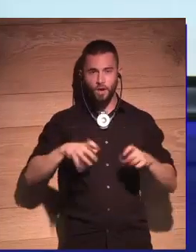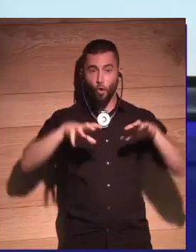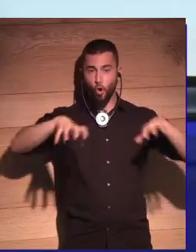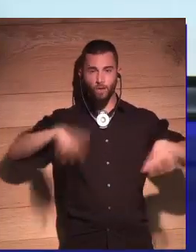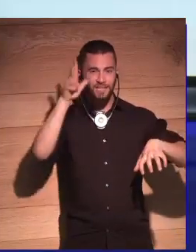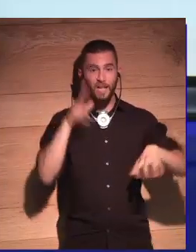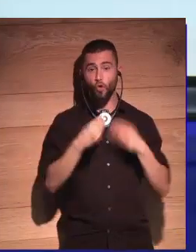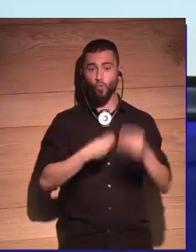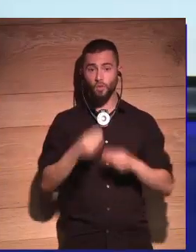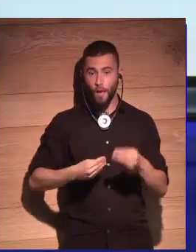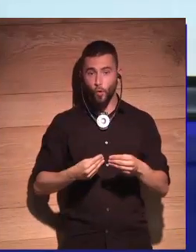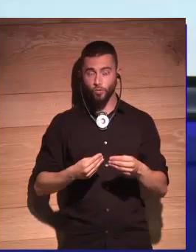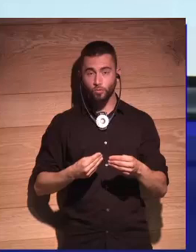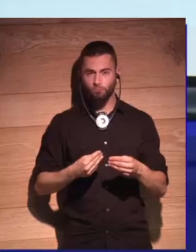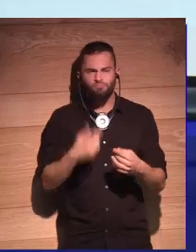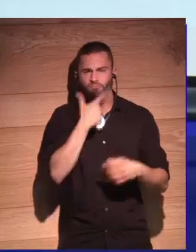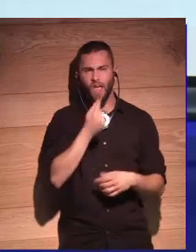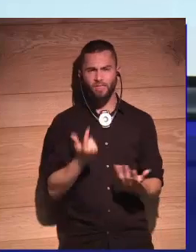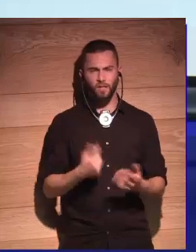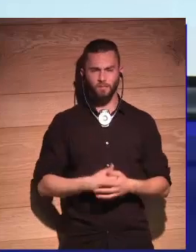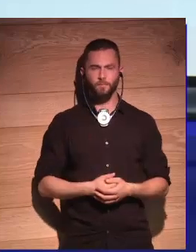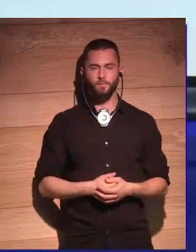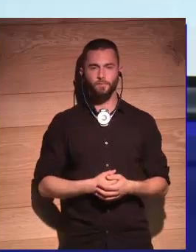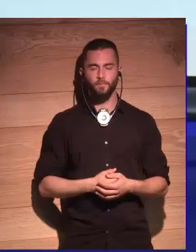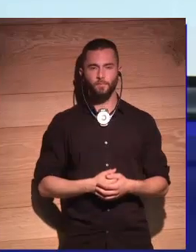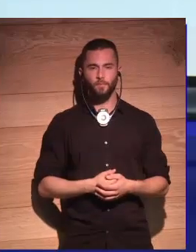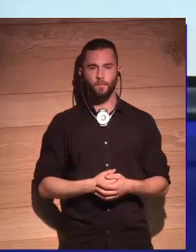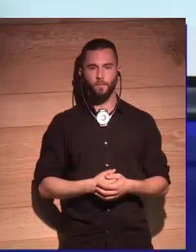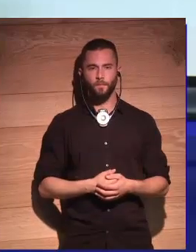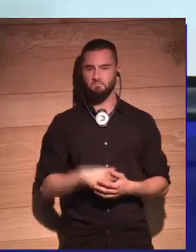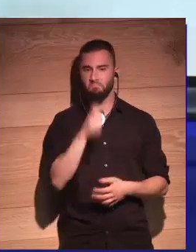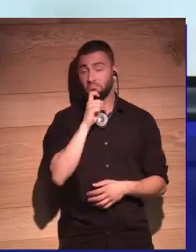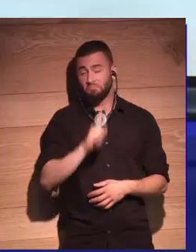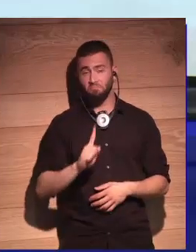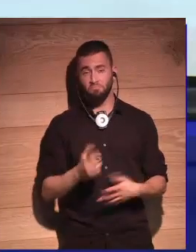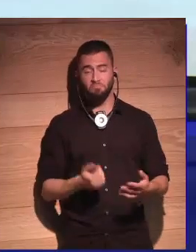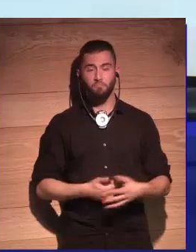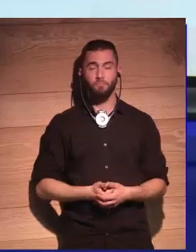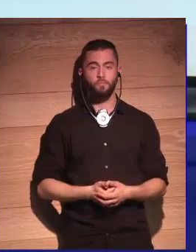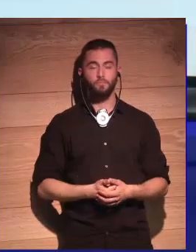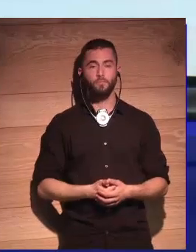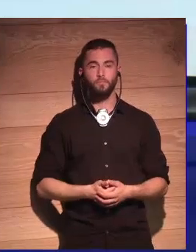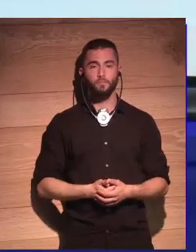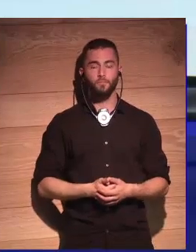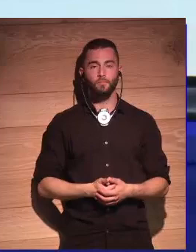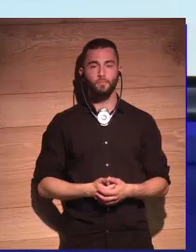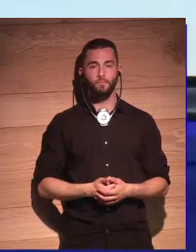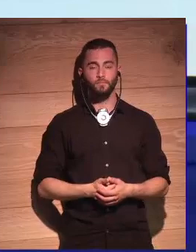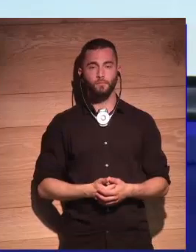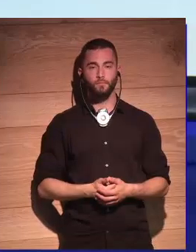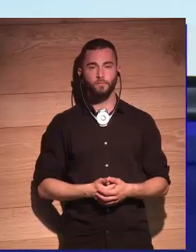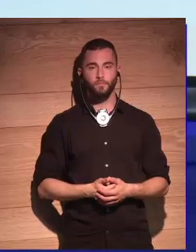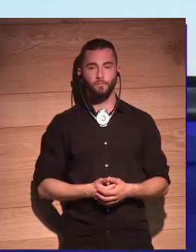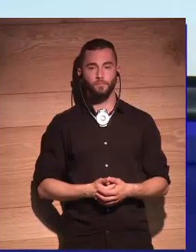are very simple. They're not complicated. It's not so. I also make a distinction between